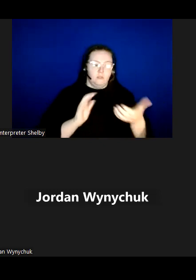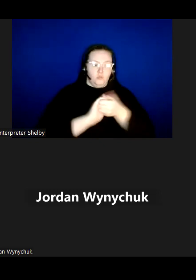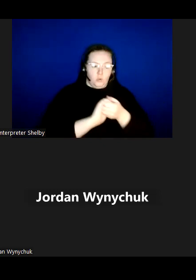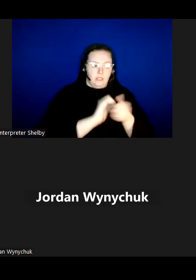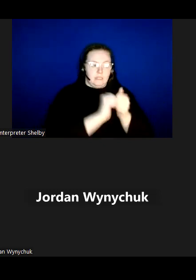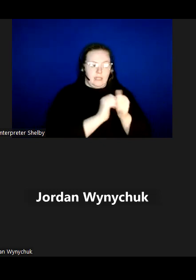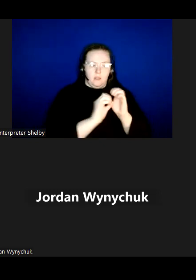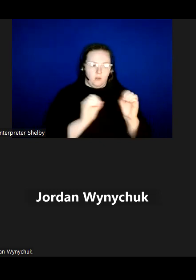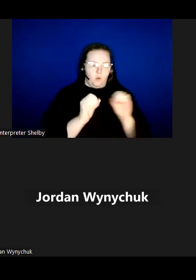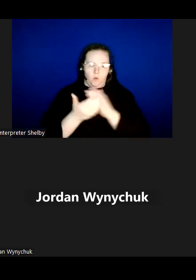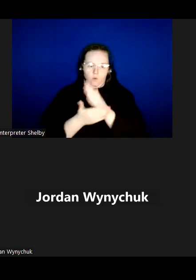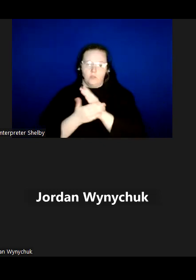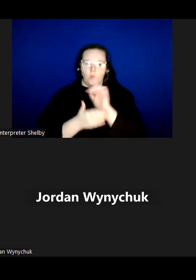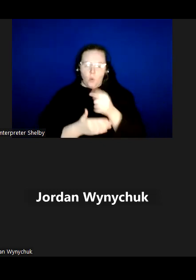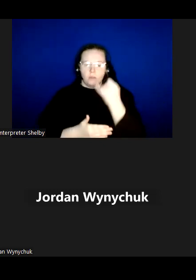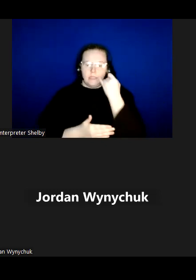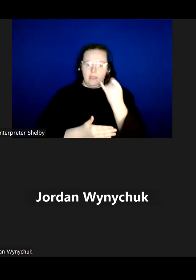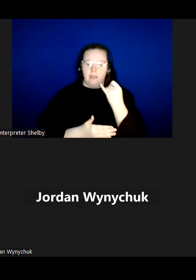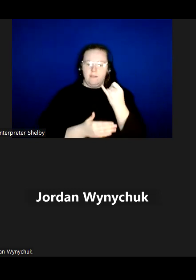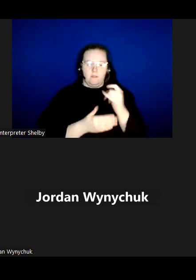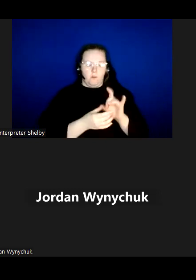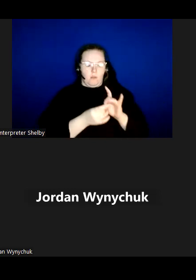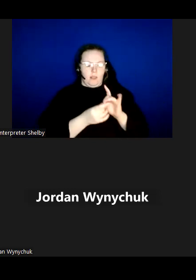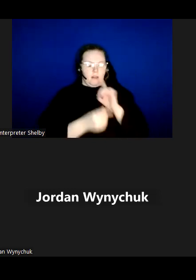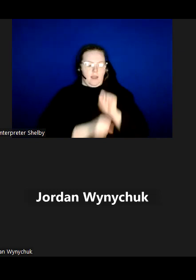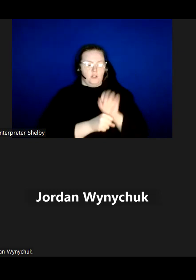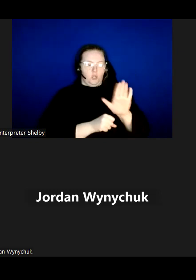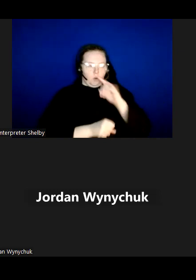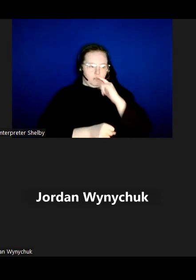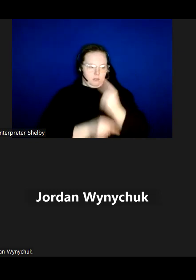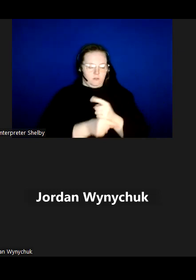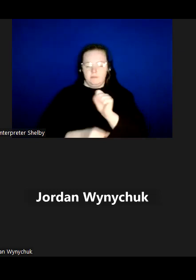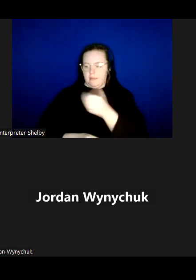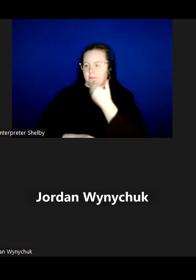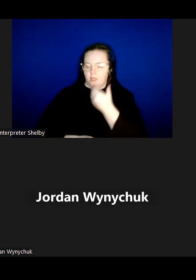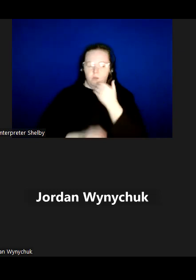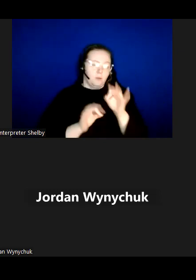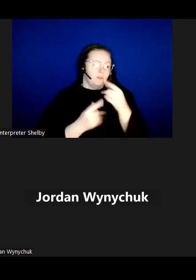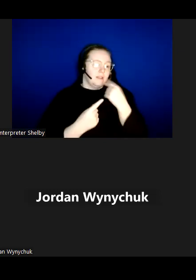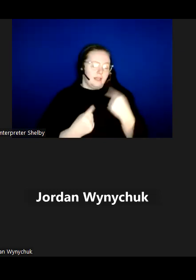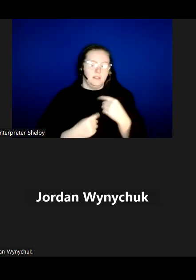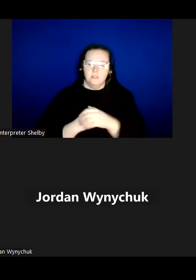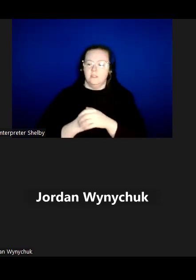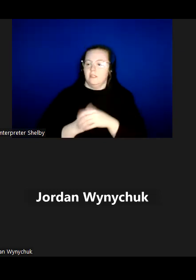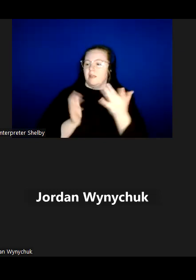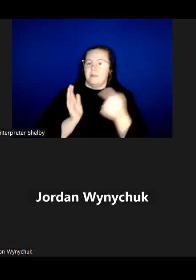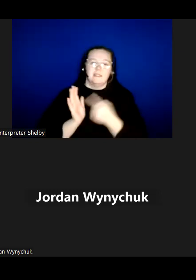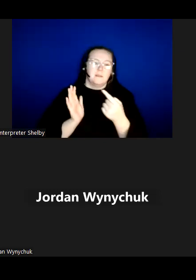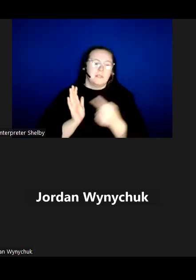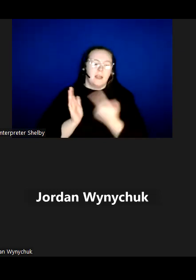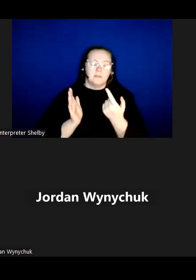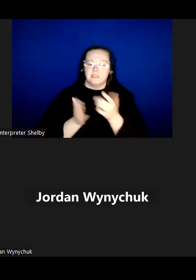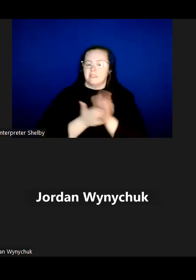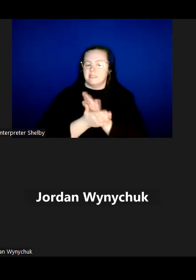That's unless they were your biological children. That's right, yeah. Perfect. Thank you. You've answered my question. Okay, thank you. Okay. And sometimes it's nice to